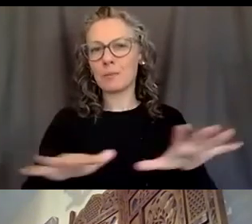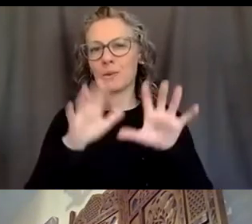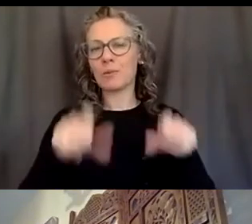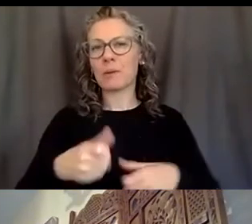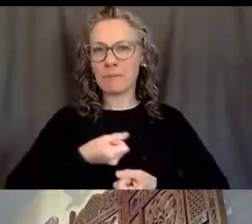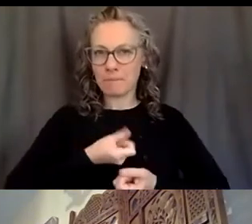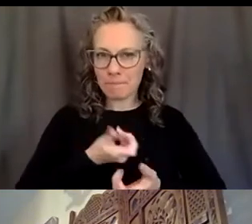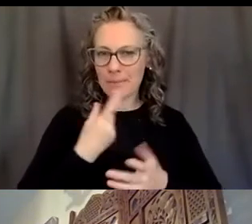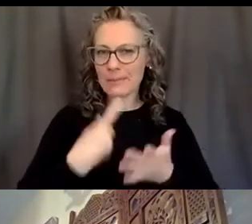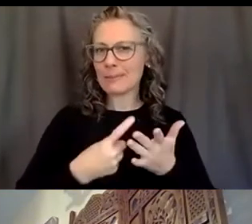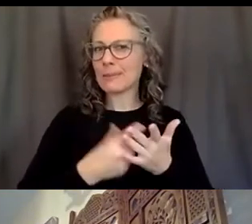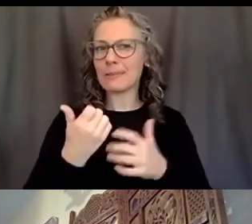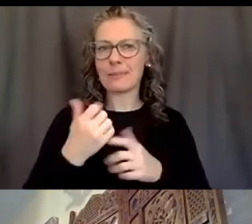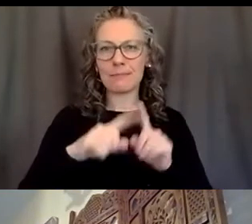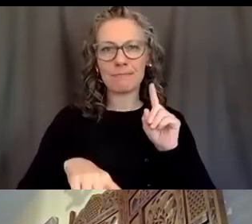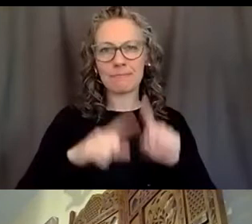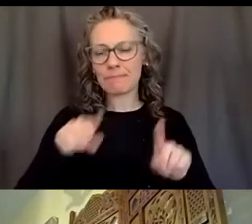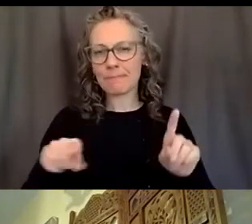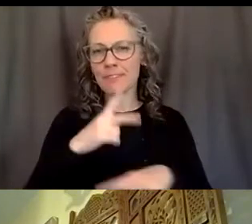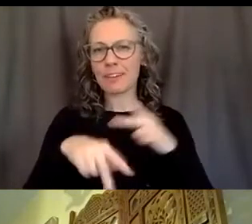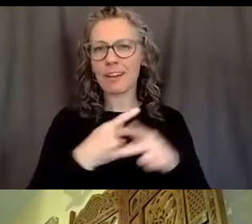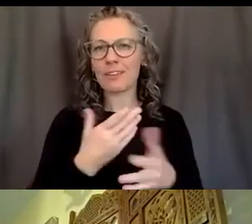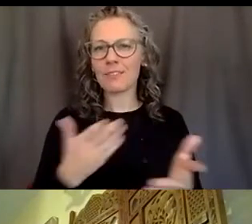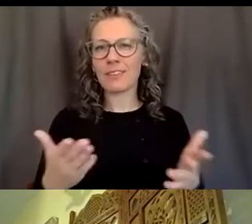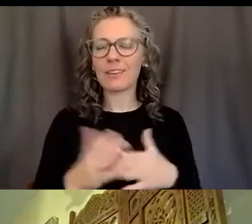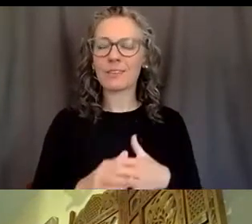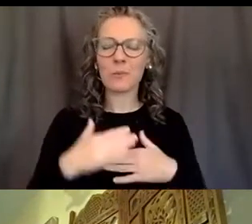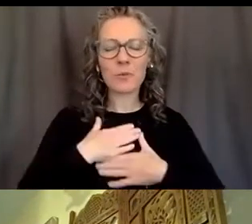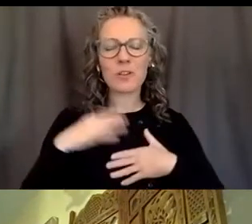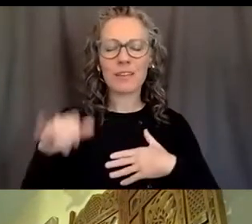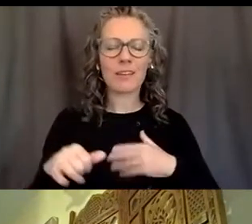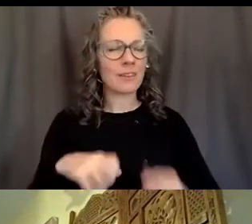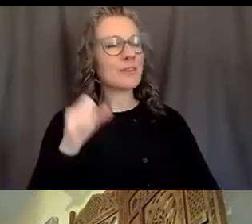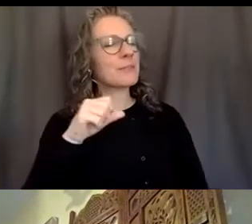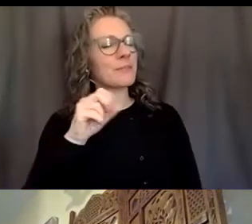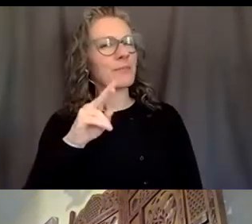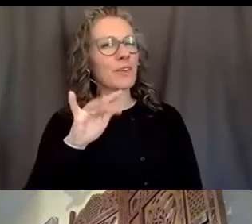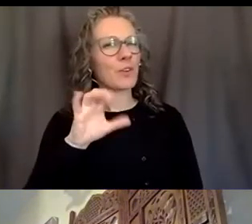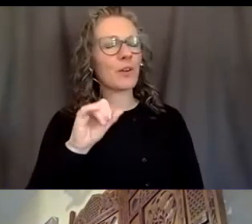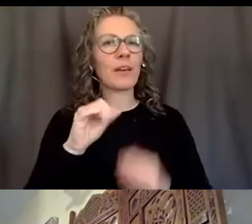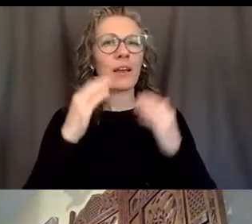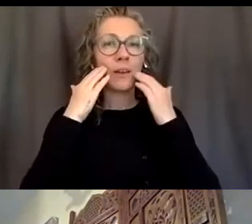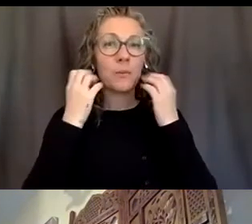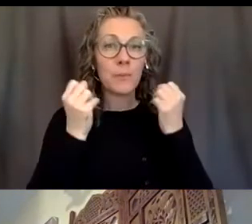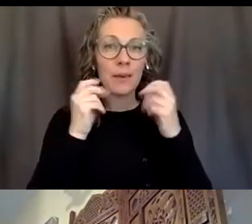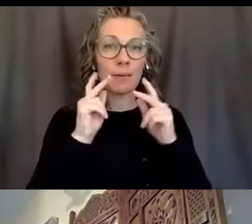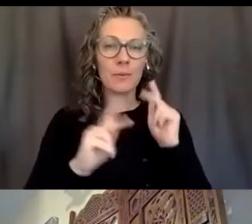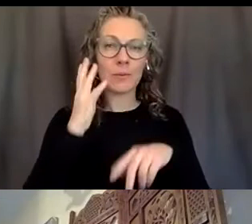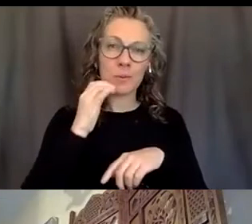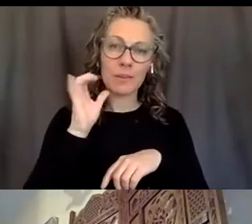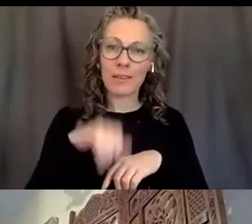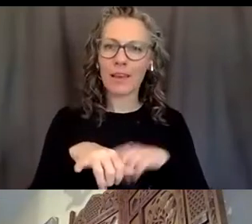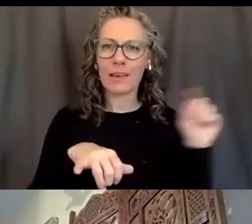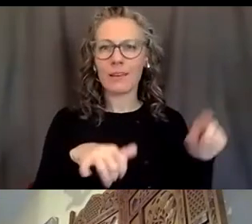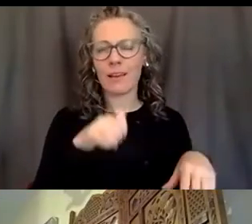of different things, and deeply appreciate you sharing this with us. Yeah. Yeah, I know that so many people go through that. I don't even think